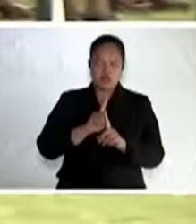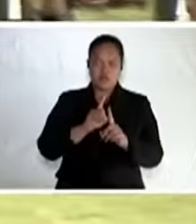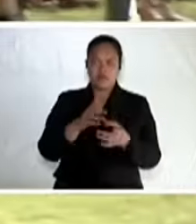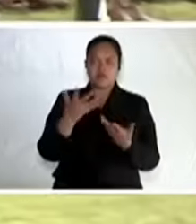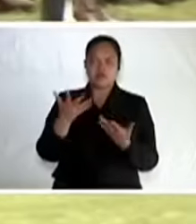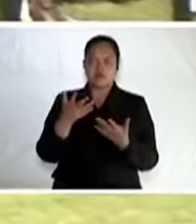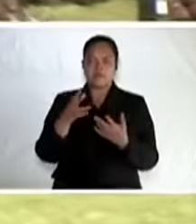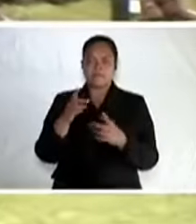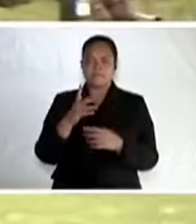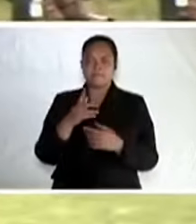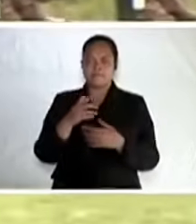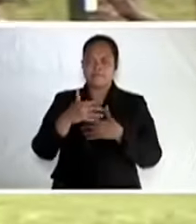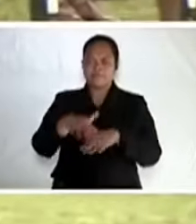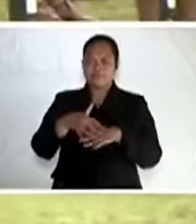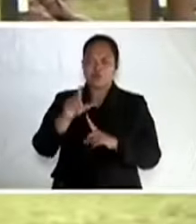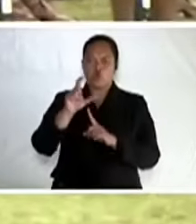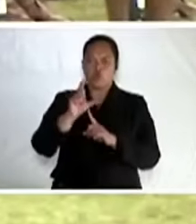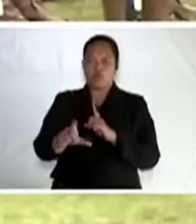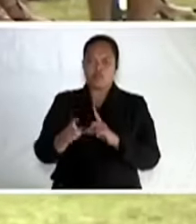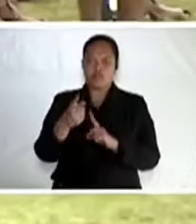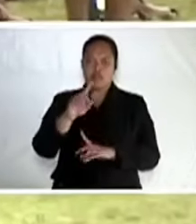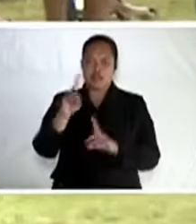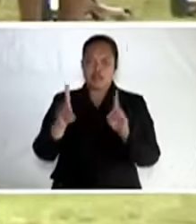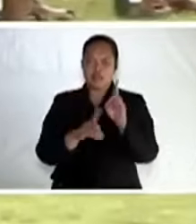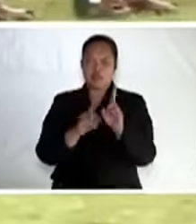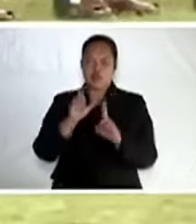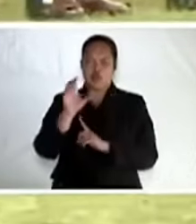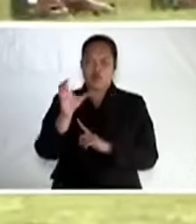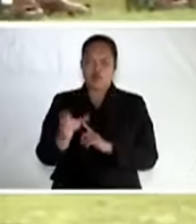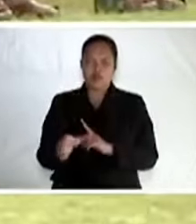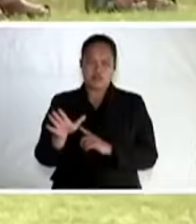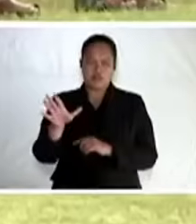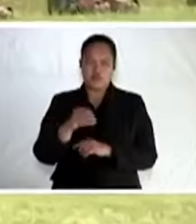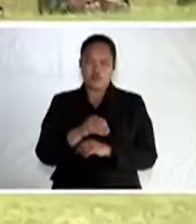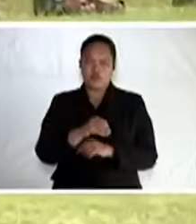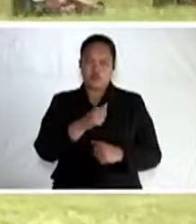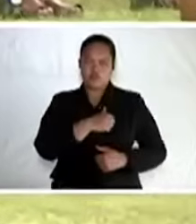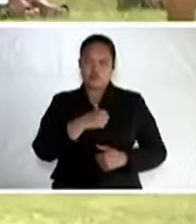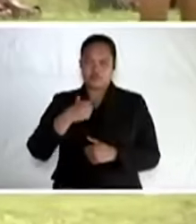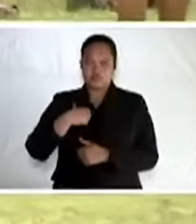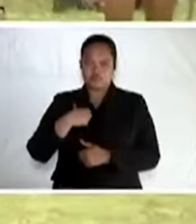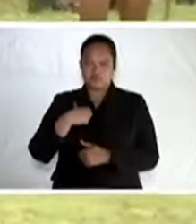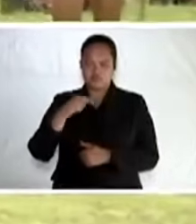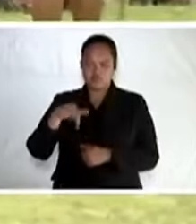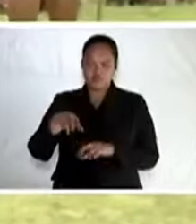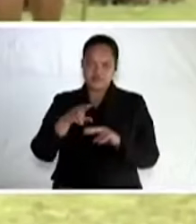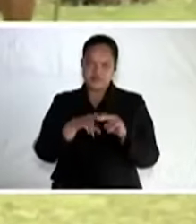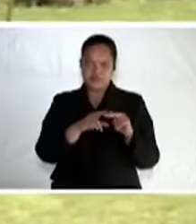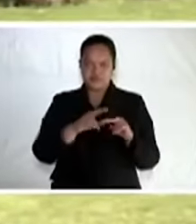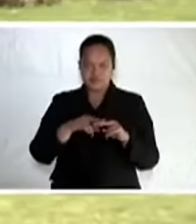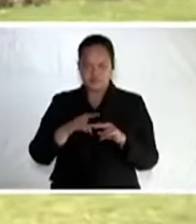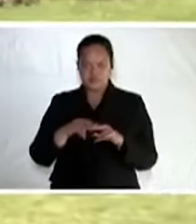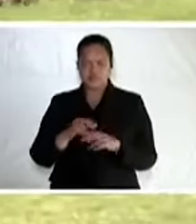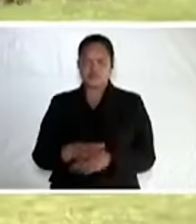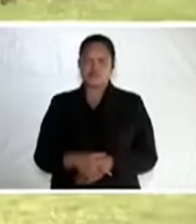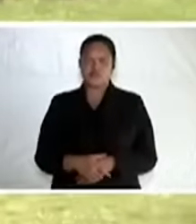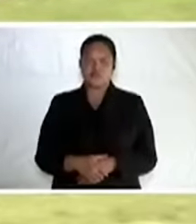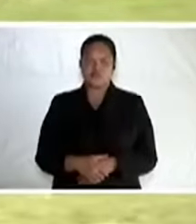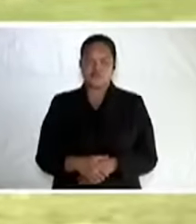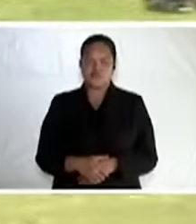accompanied by the parade commander and also the deputy commander of the Republic of Fiji Military Forces.